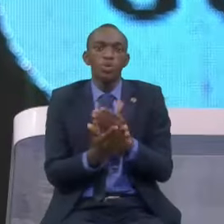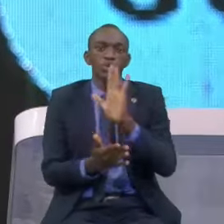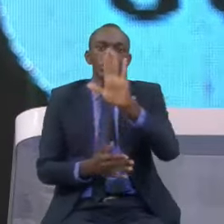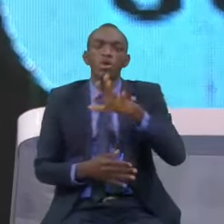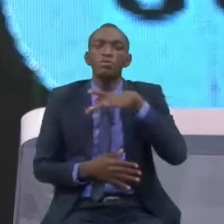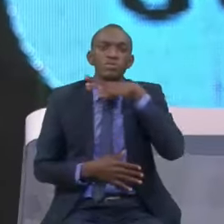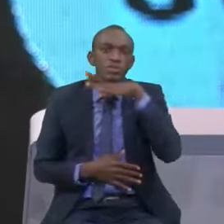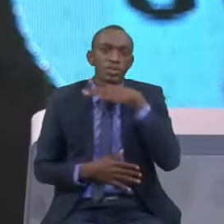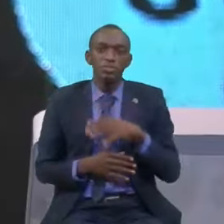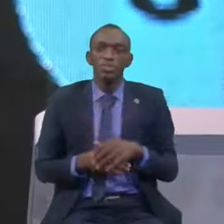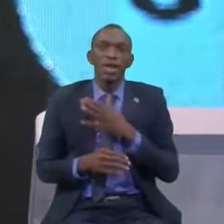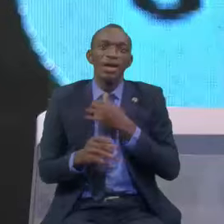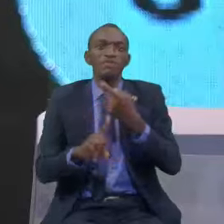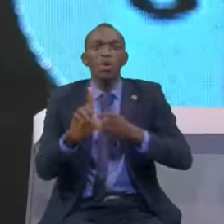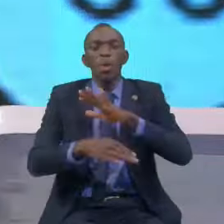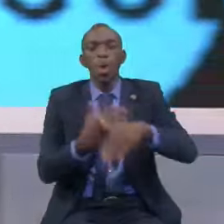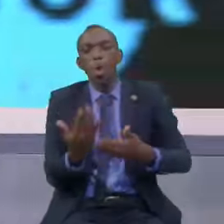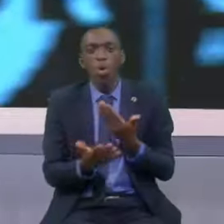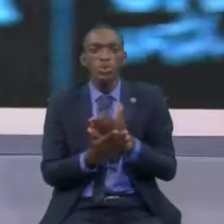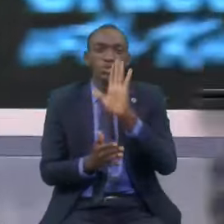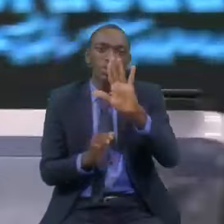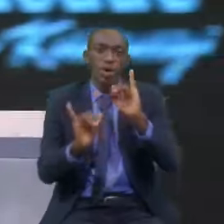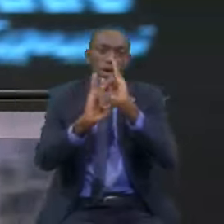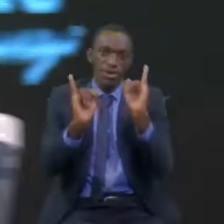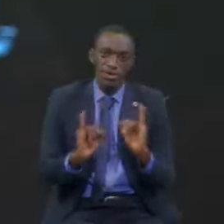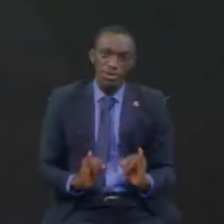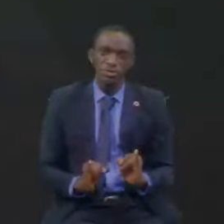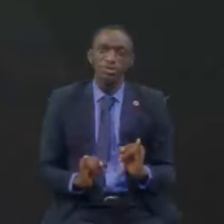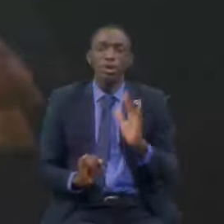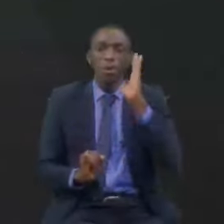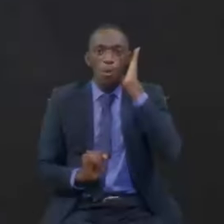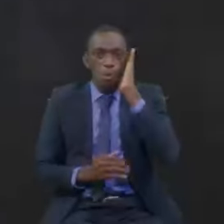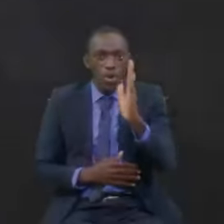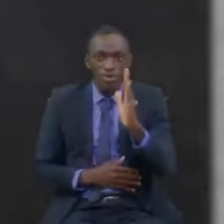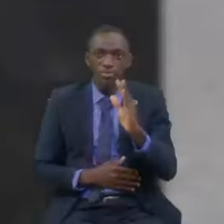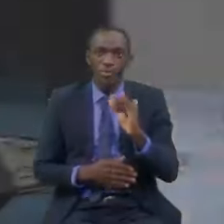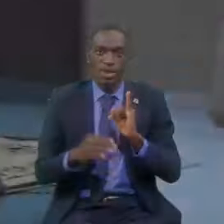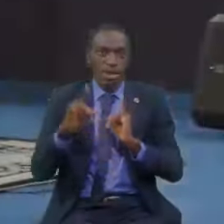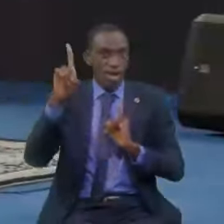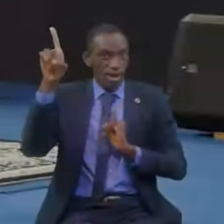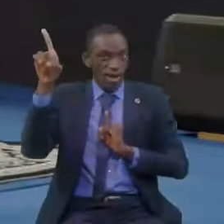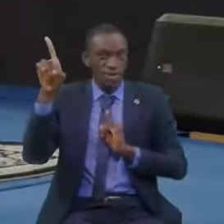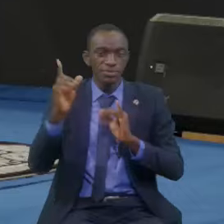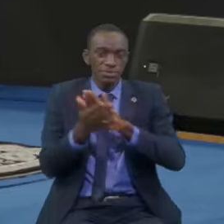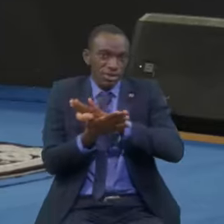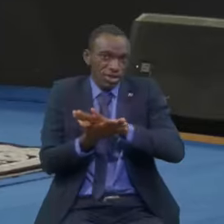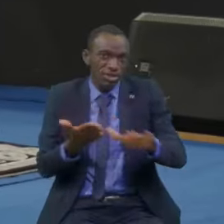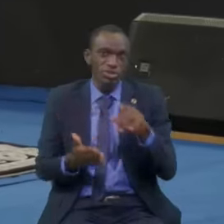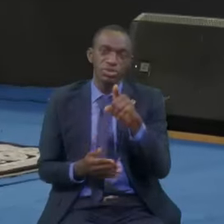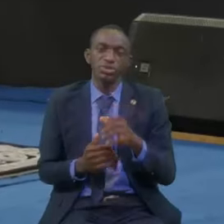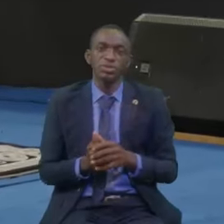all your idols will I cleanse you. He will do